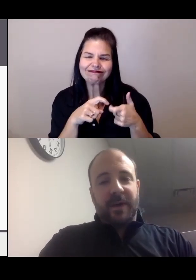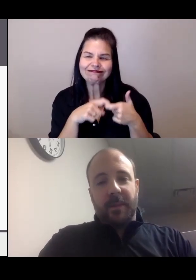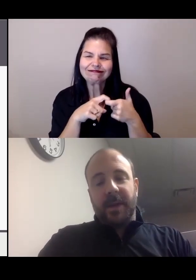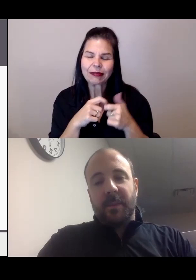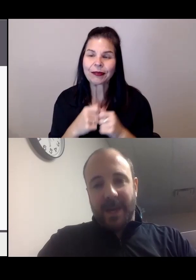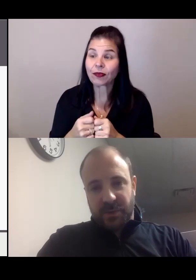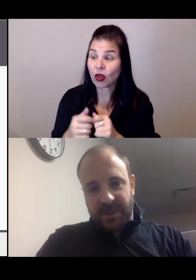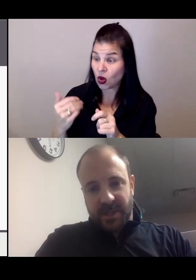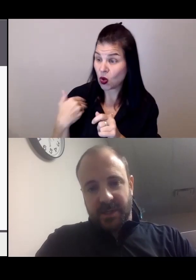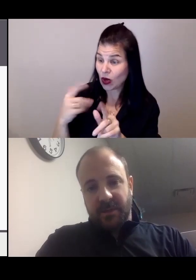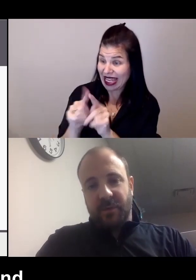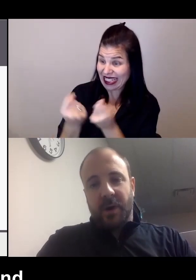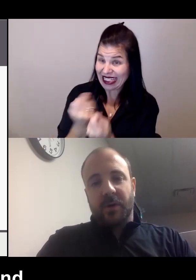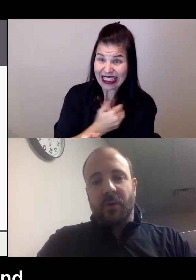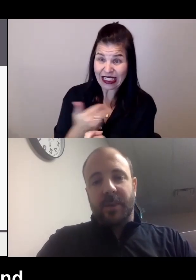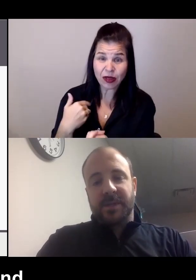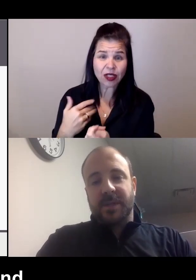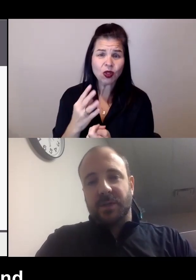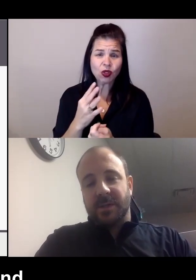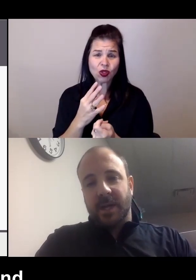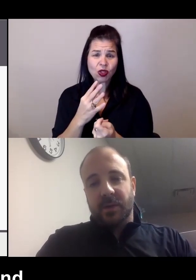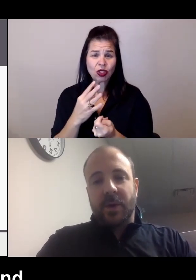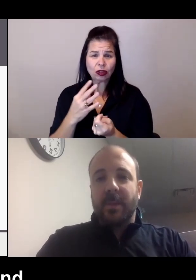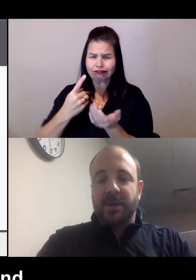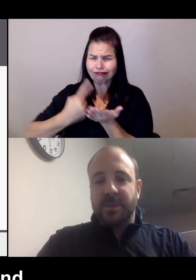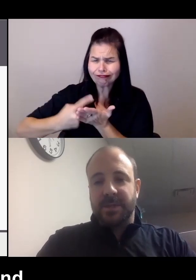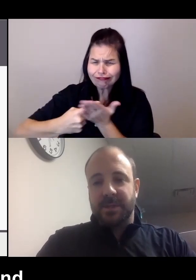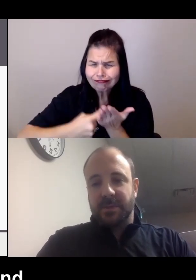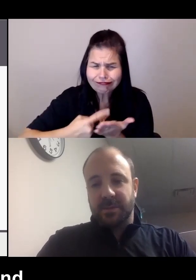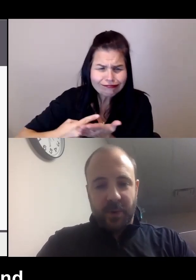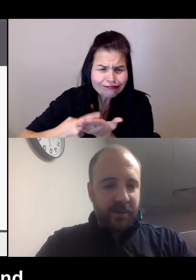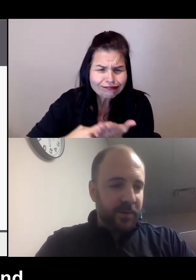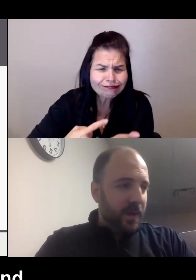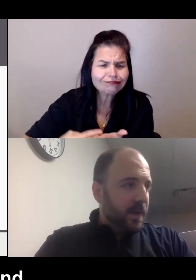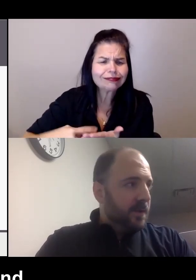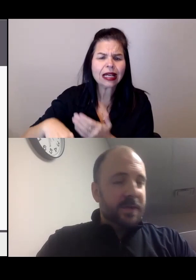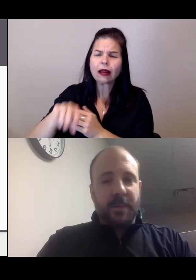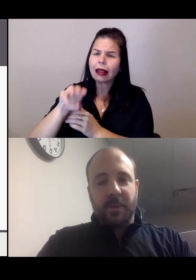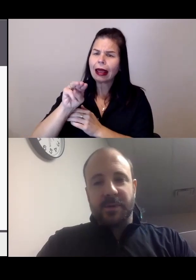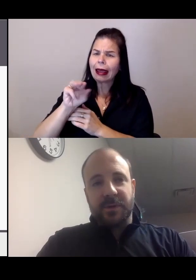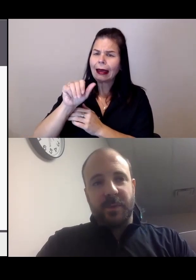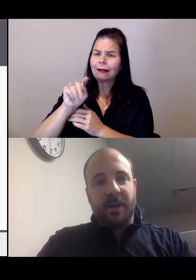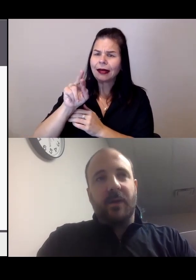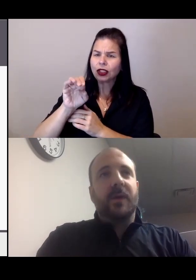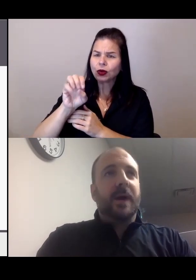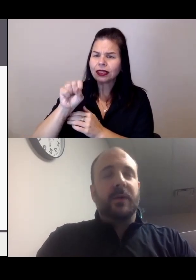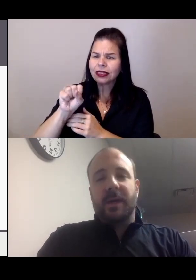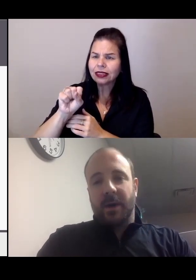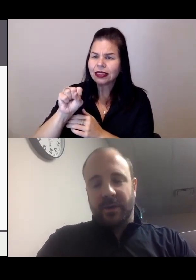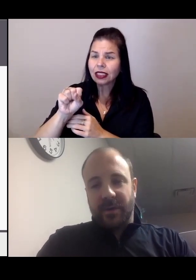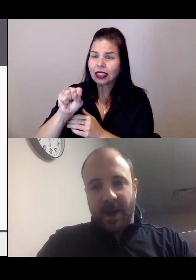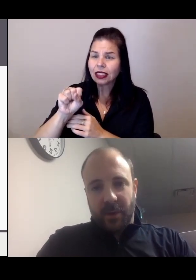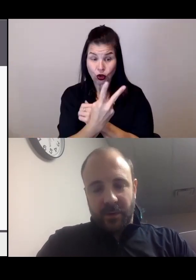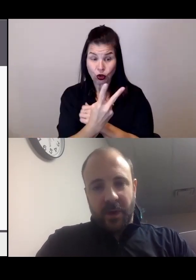on developing matrices for Chrome extensions and learning management system supports. Two team members who spent not